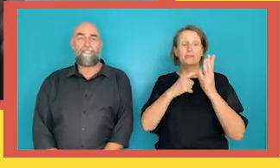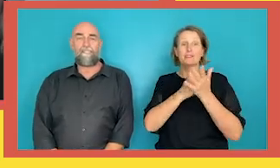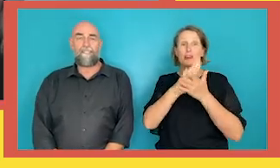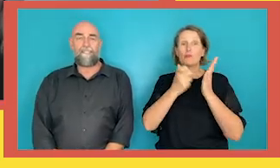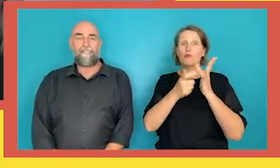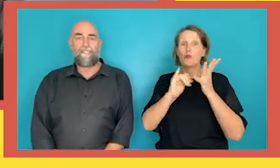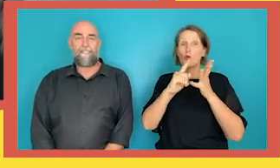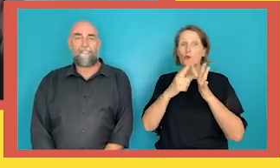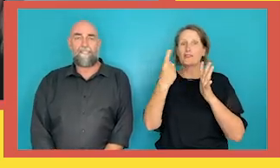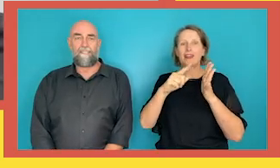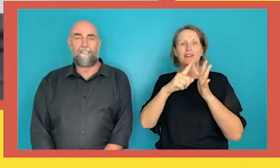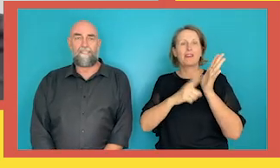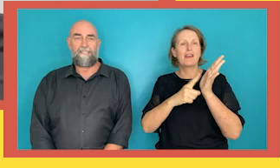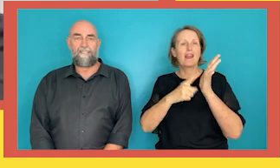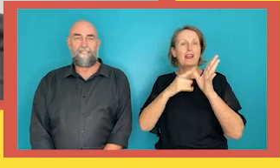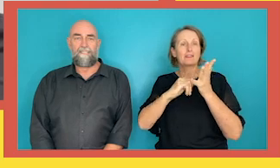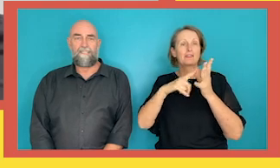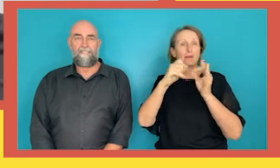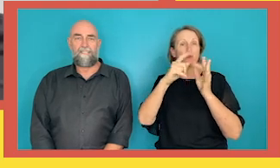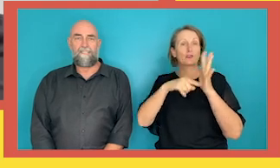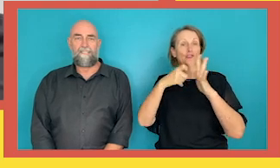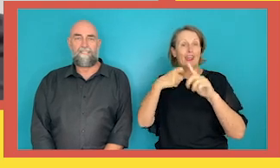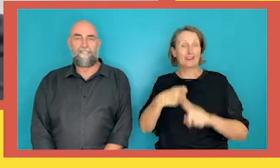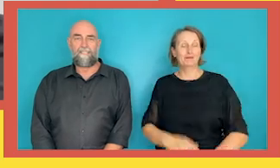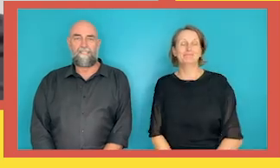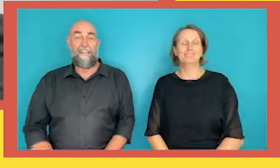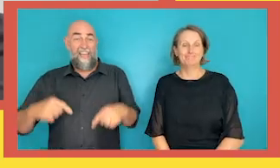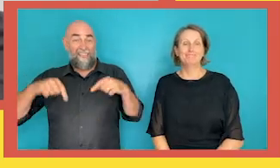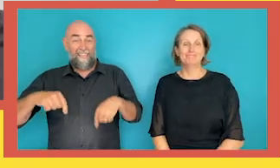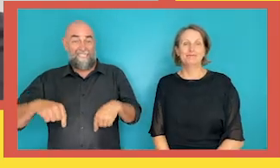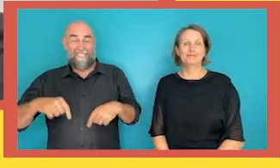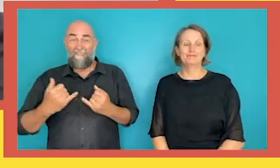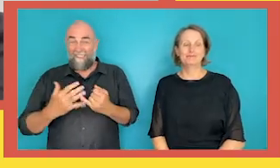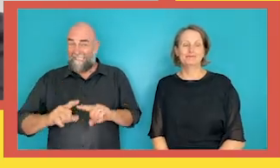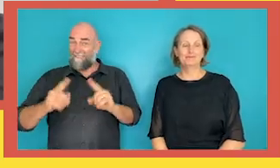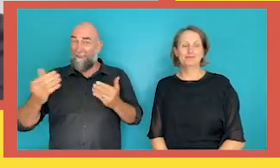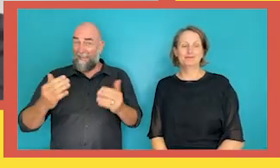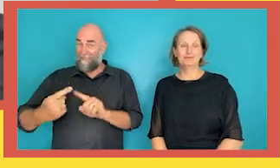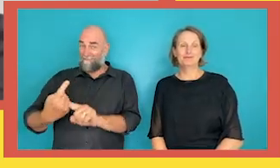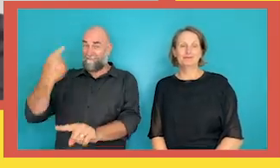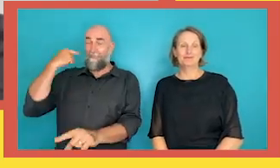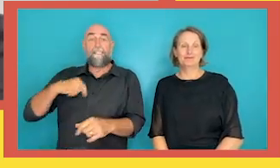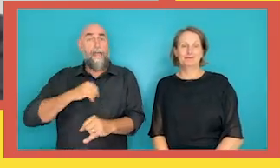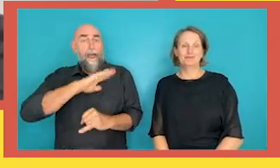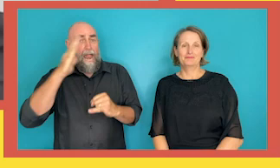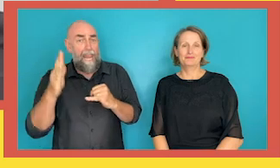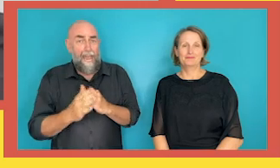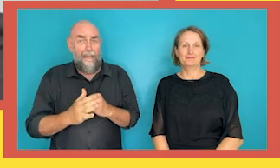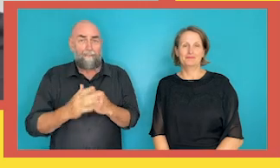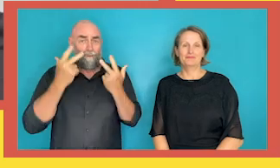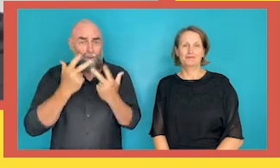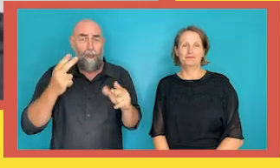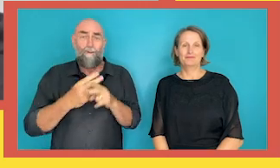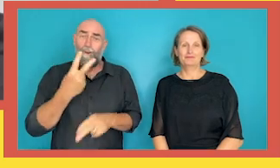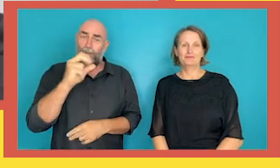Sarah Rose. And if you haven't guessed it, it's a pretty different episode today. This is our last episode for 2023. It's